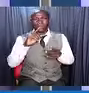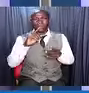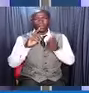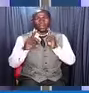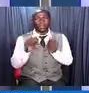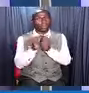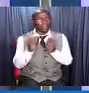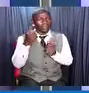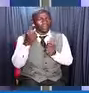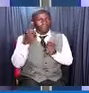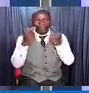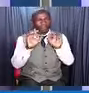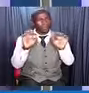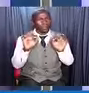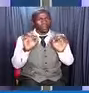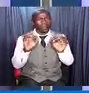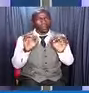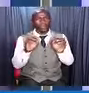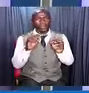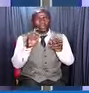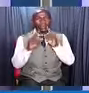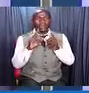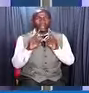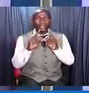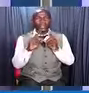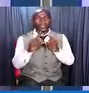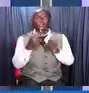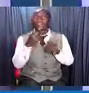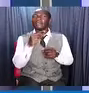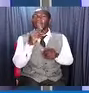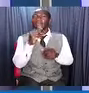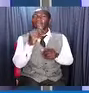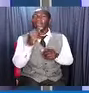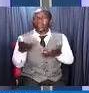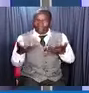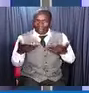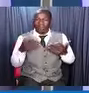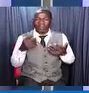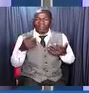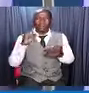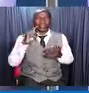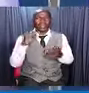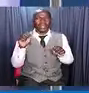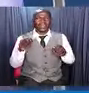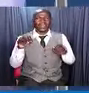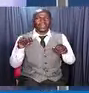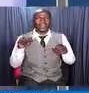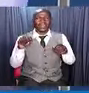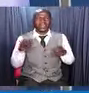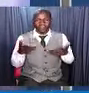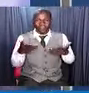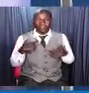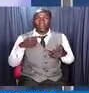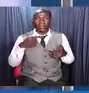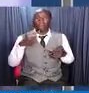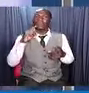analia. Because they didn't talk while crying. Ongea huko analia. Tatamu. They were talking while very happy. Hey. You're going to bring it, yeah? Sutaleta. You're